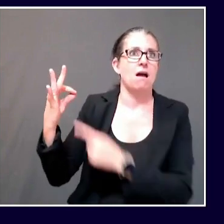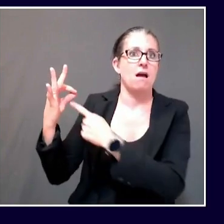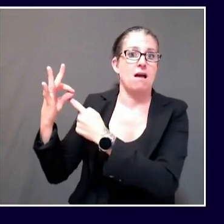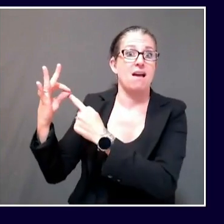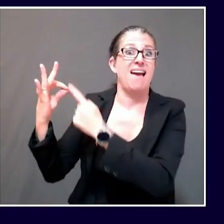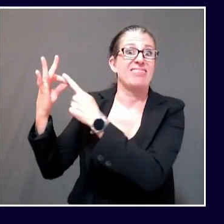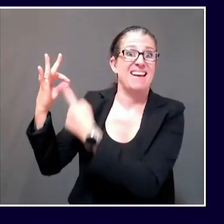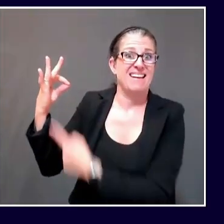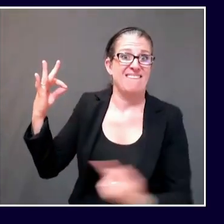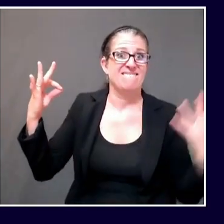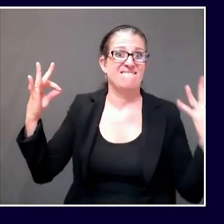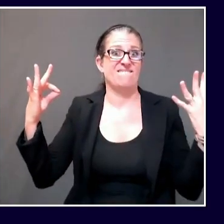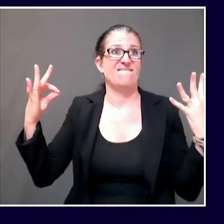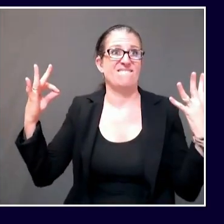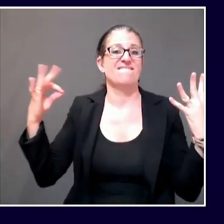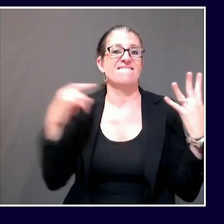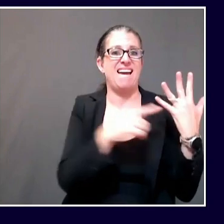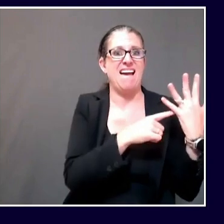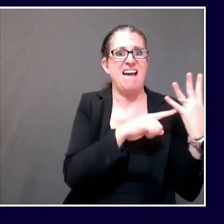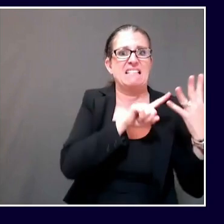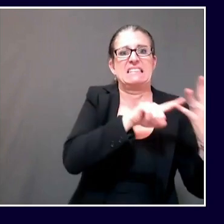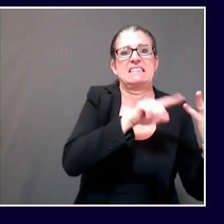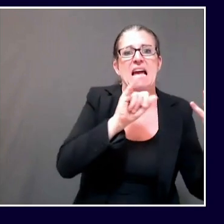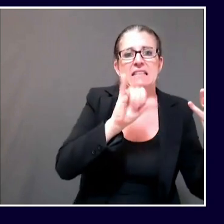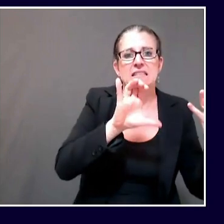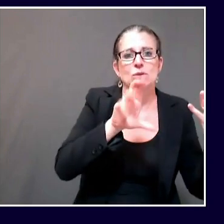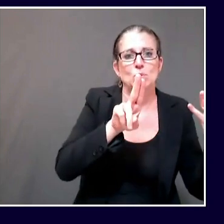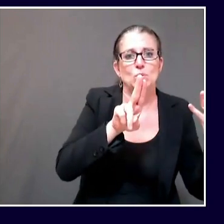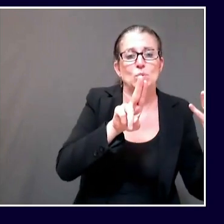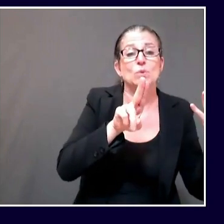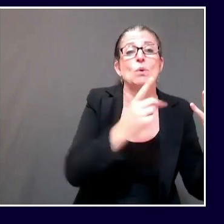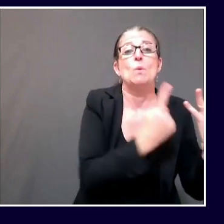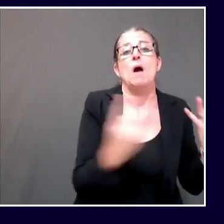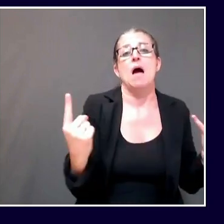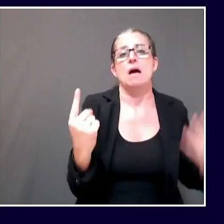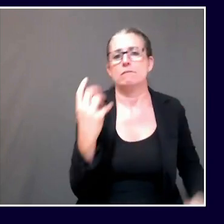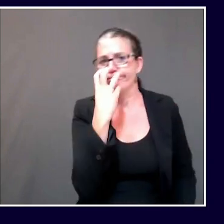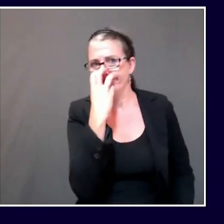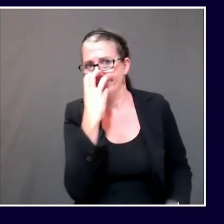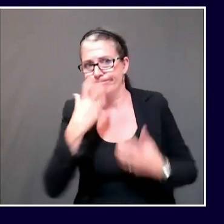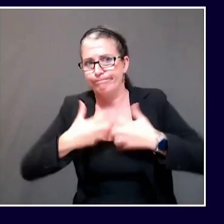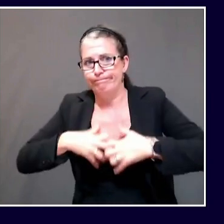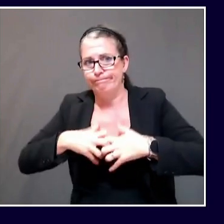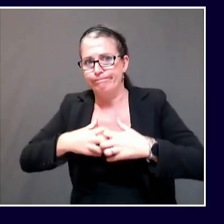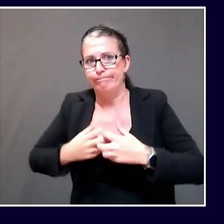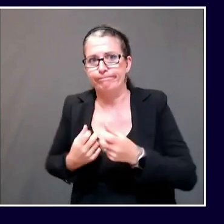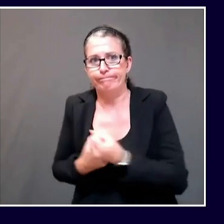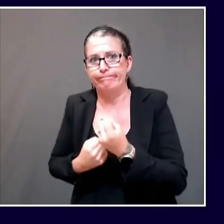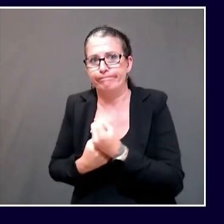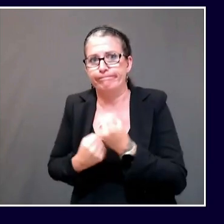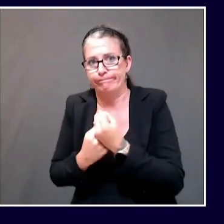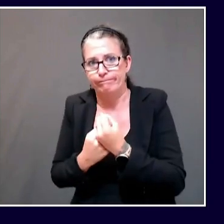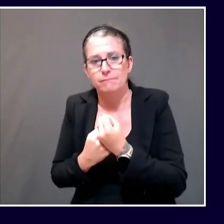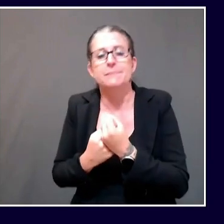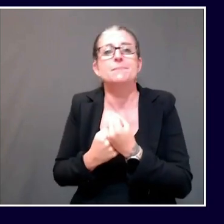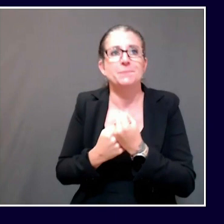hospital, 5 of whom are in the ICU, 1 of whom is on a ventilator. Overall, across the